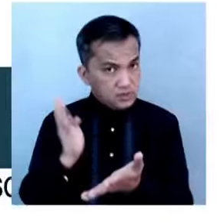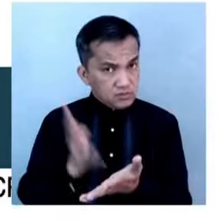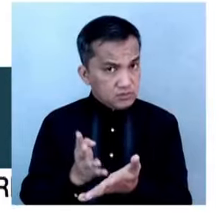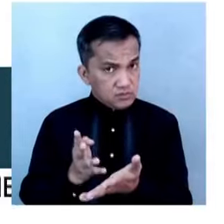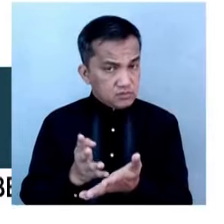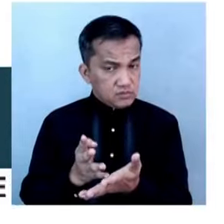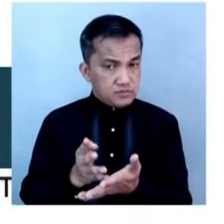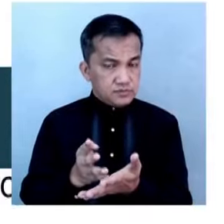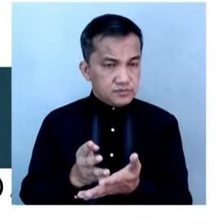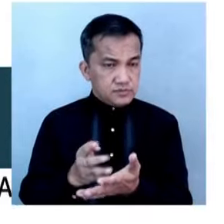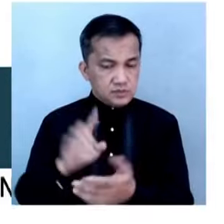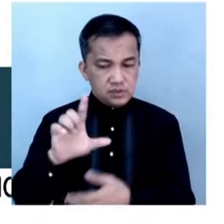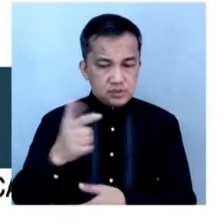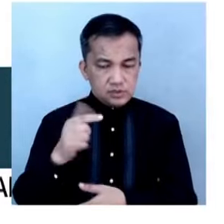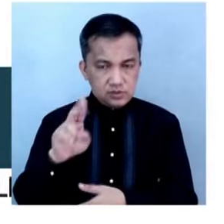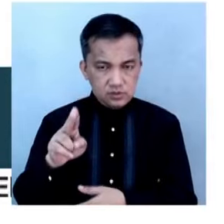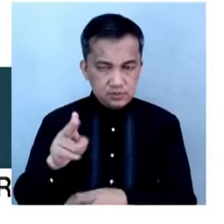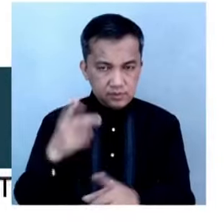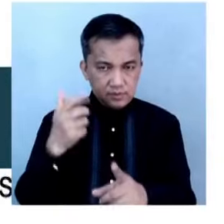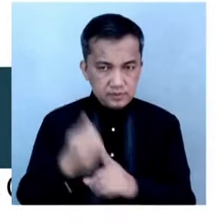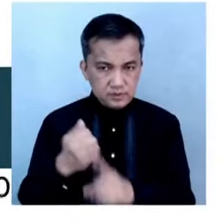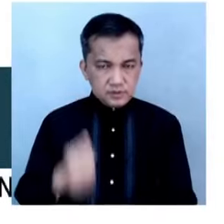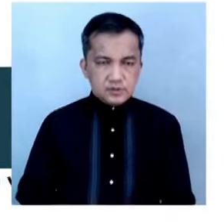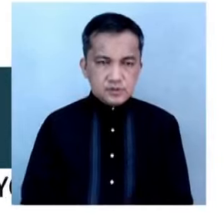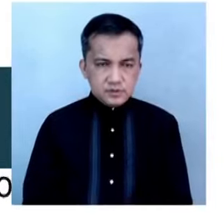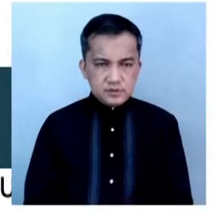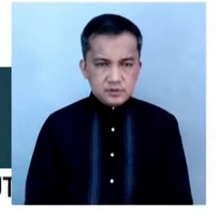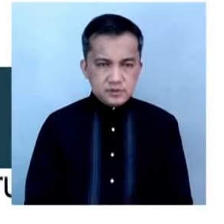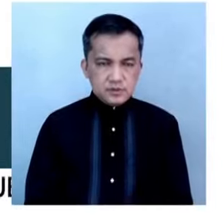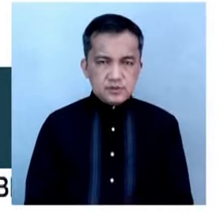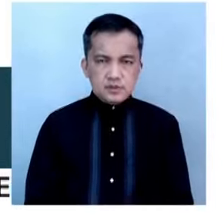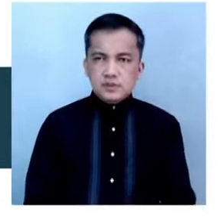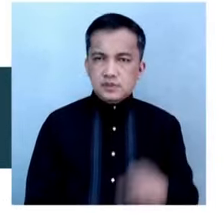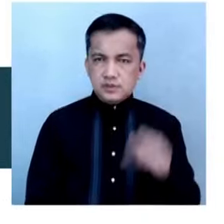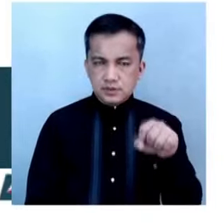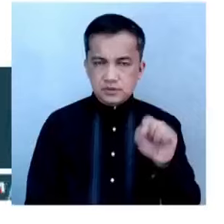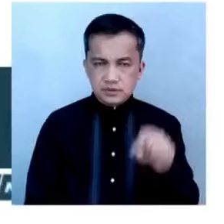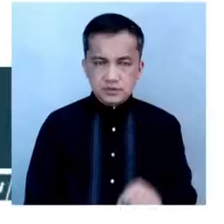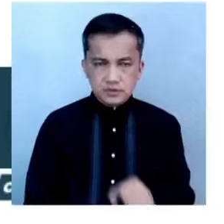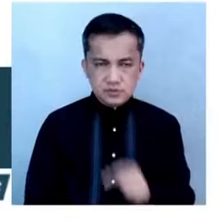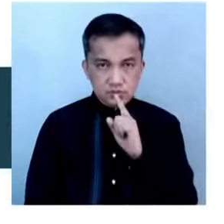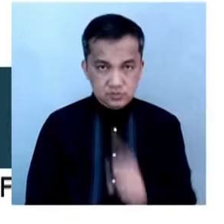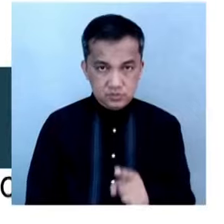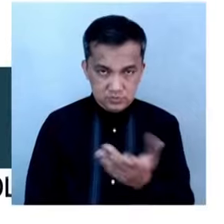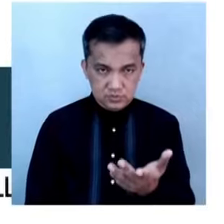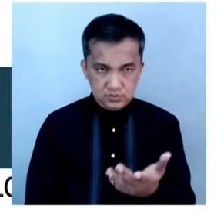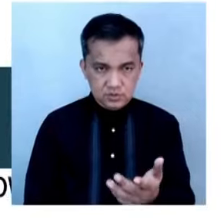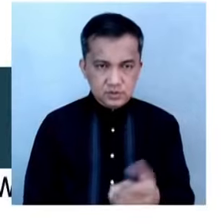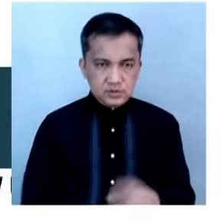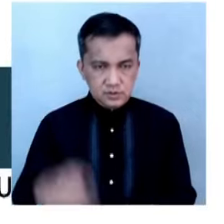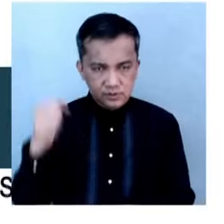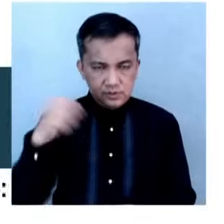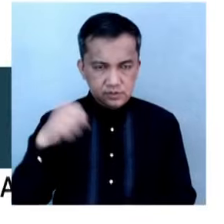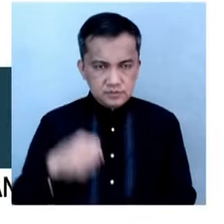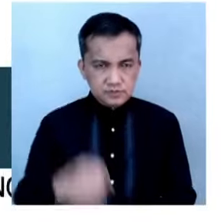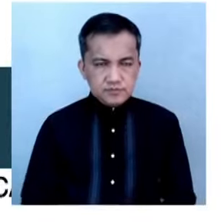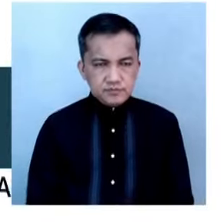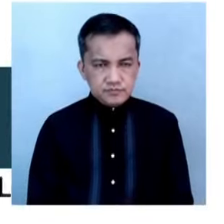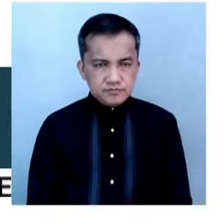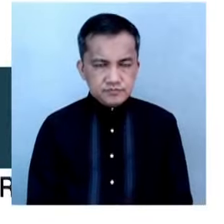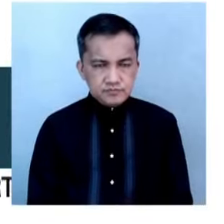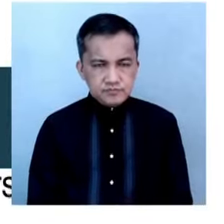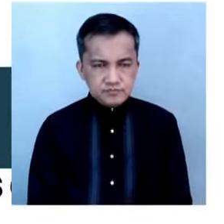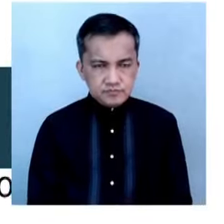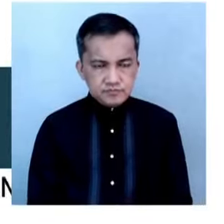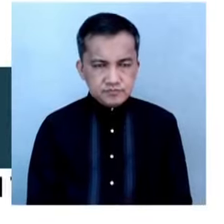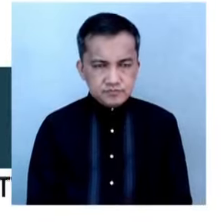sa LGU na maapektuhan? Yes, ma'am. And you're sure of that? Yes, ma'am. Okay, so